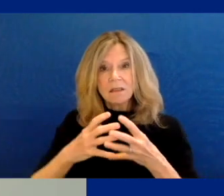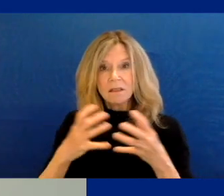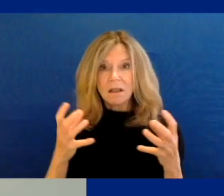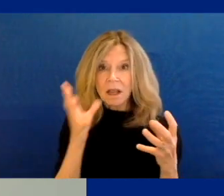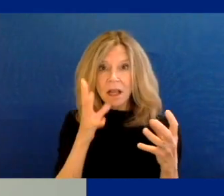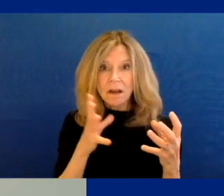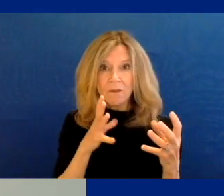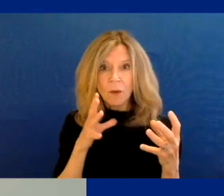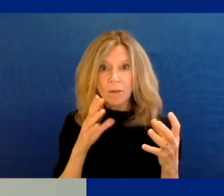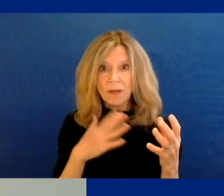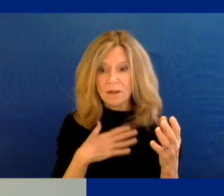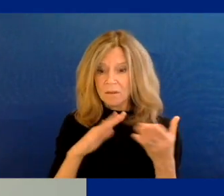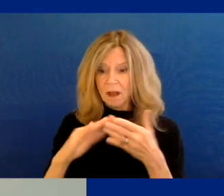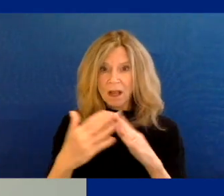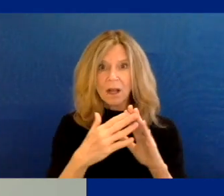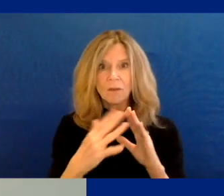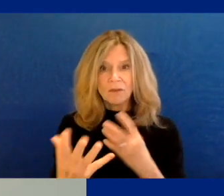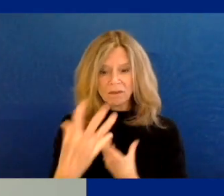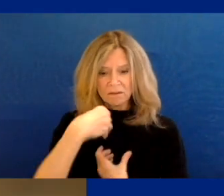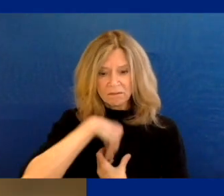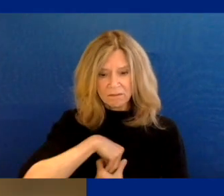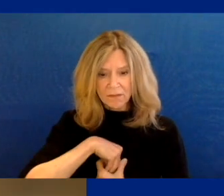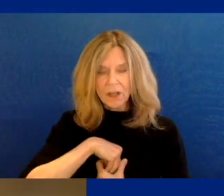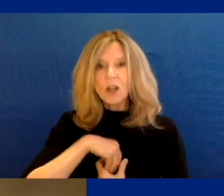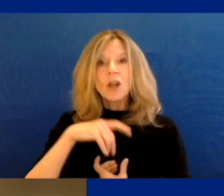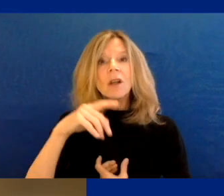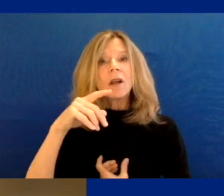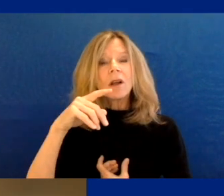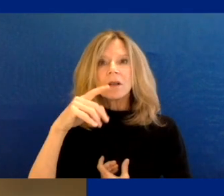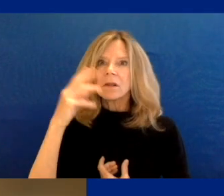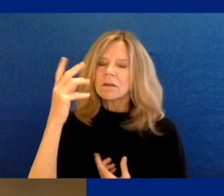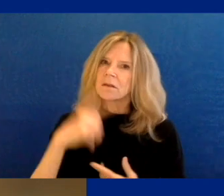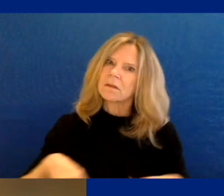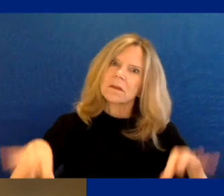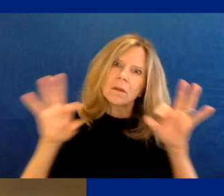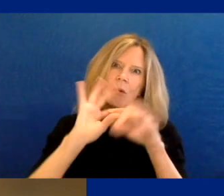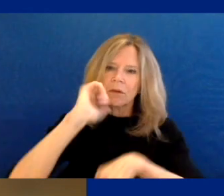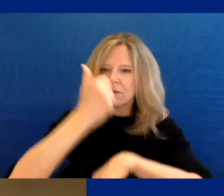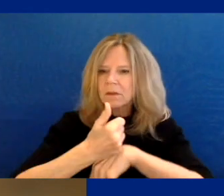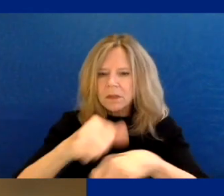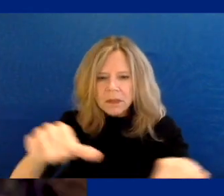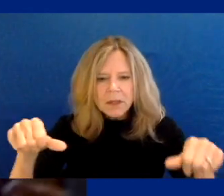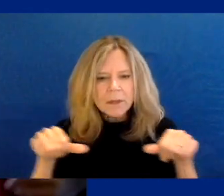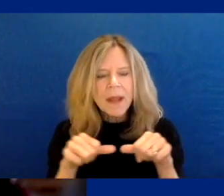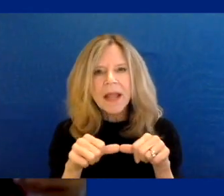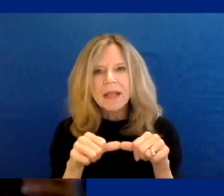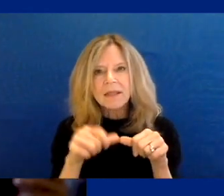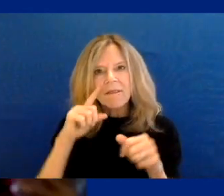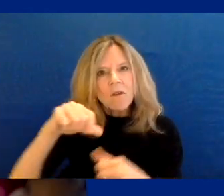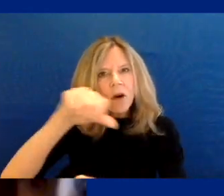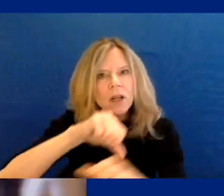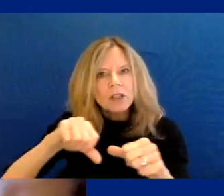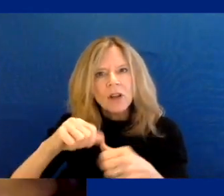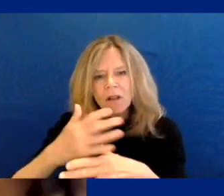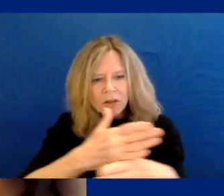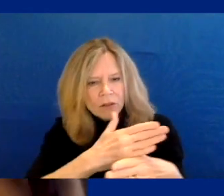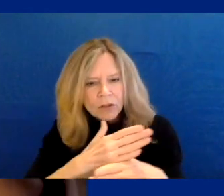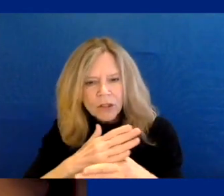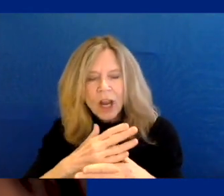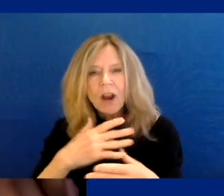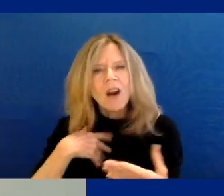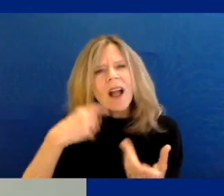of women in our community do internalize. Having these kinds of spaces are so key in holding space for each other, but